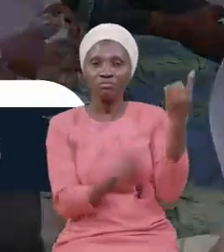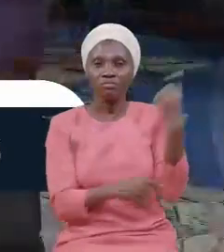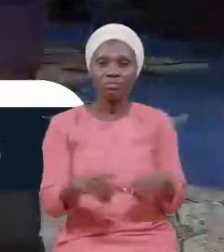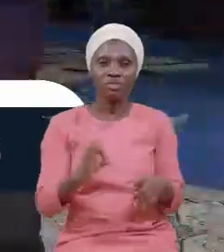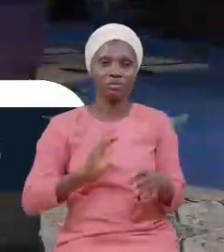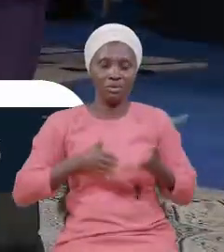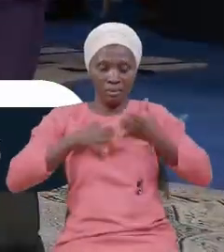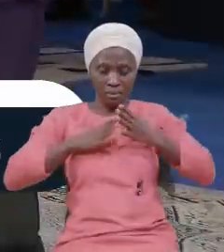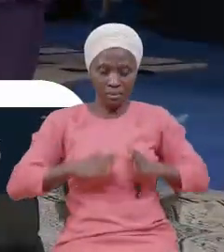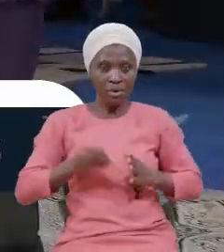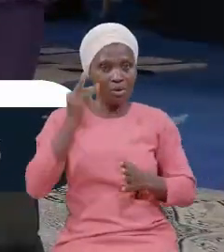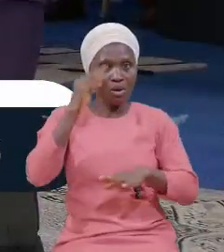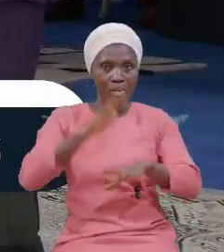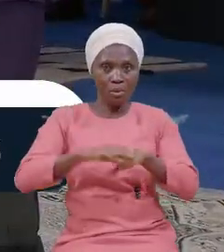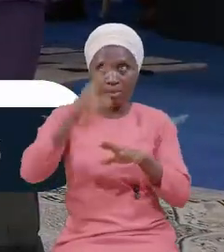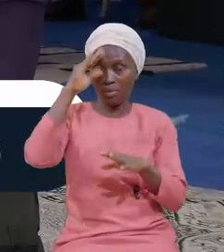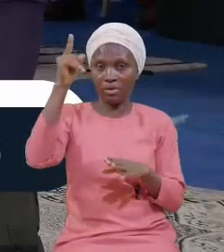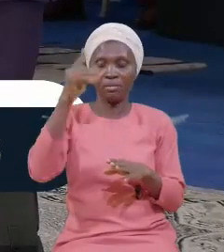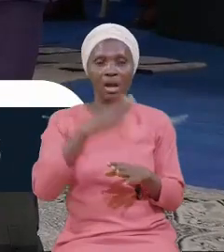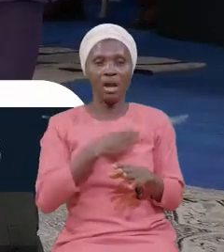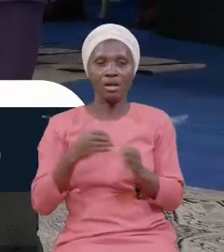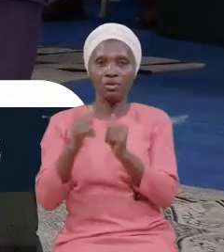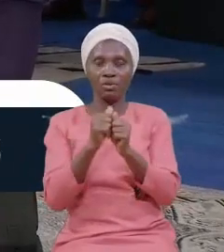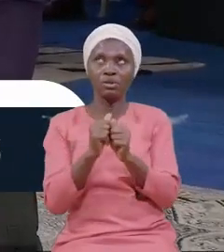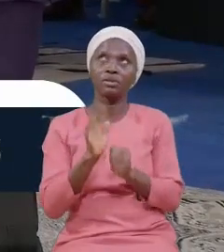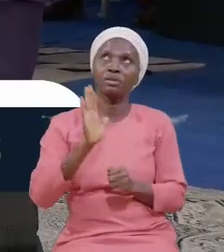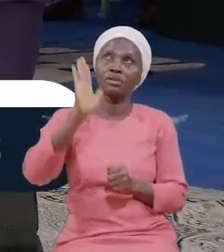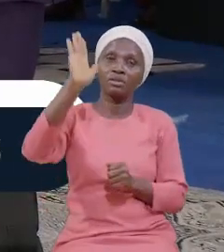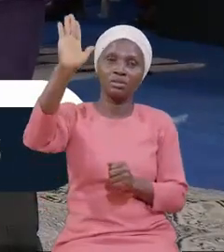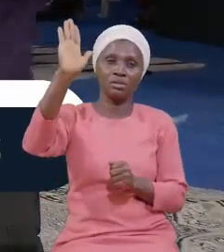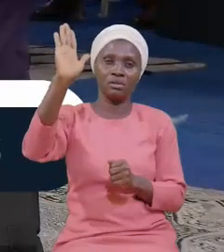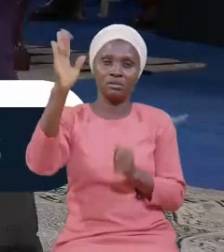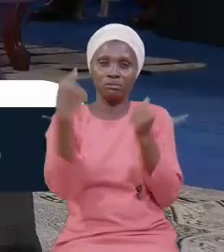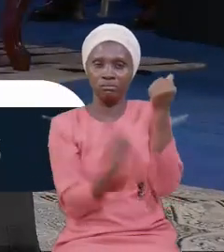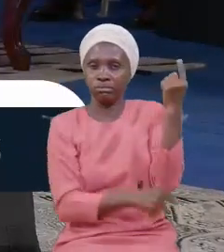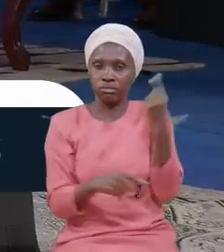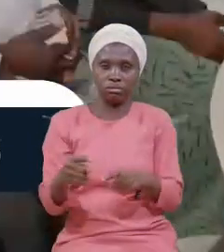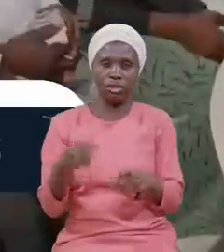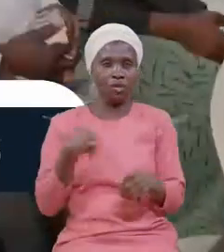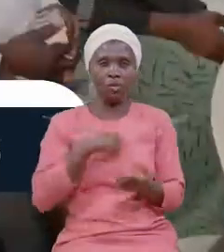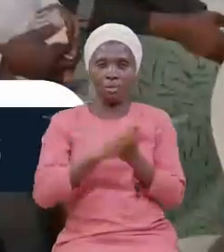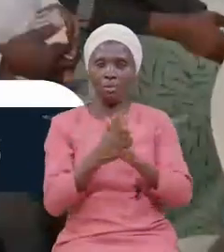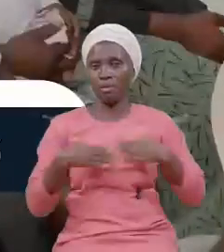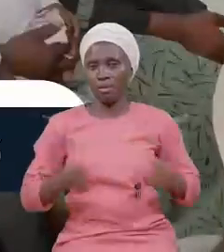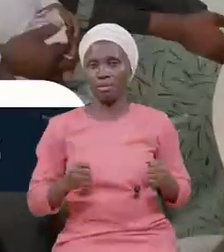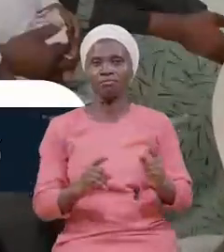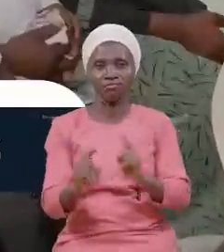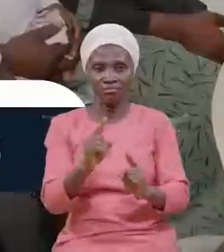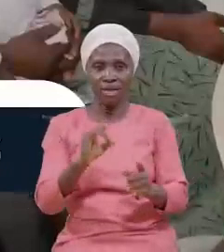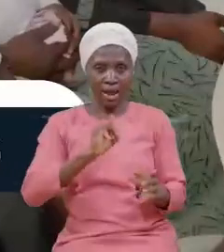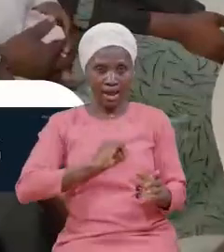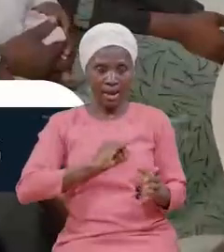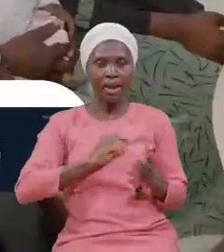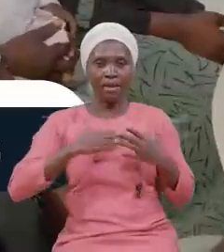with his stripes were healed. I am healed. Then in verse 12, it